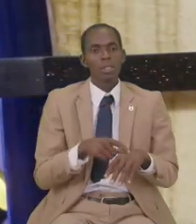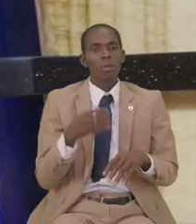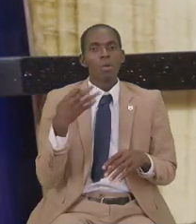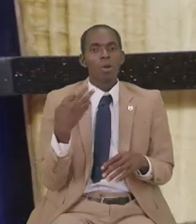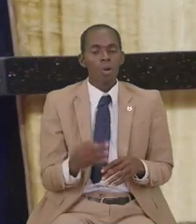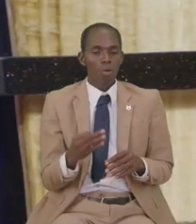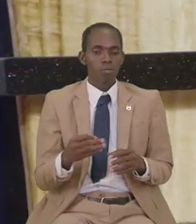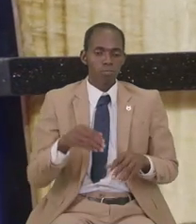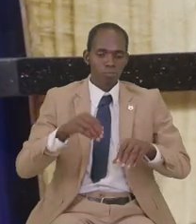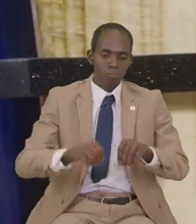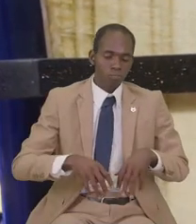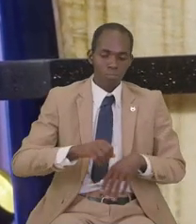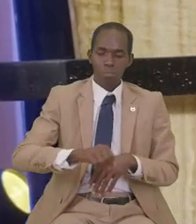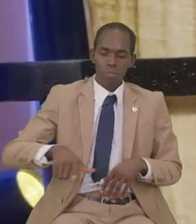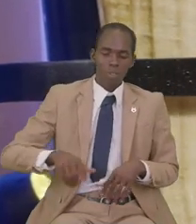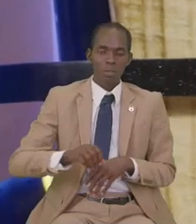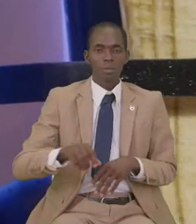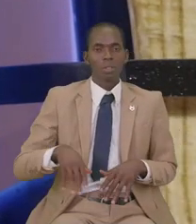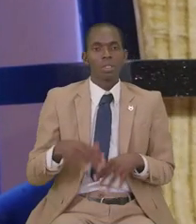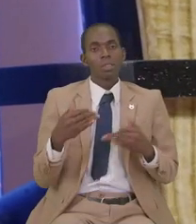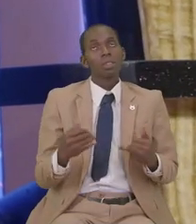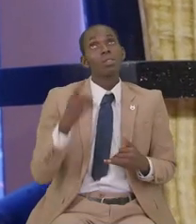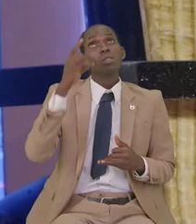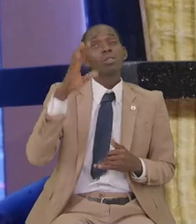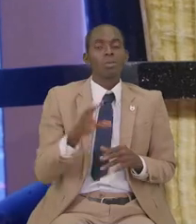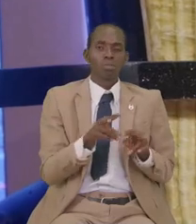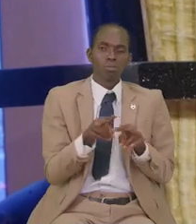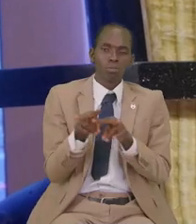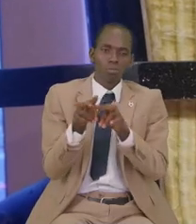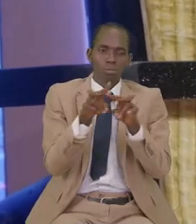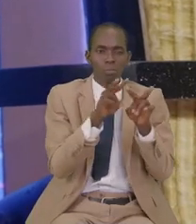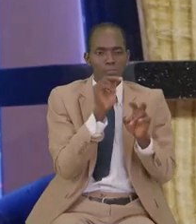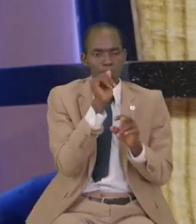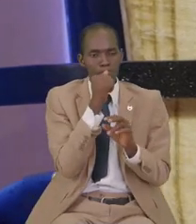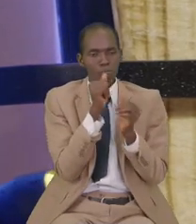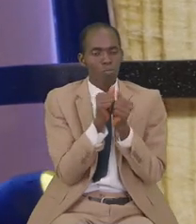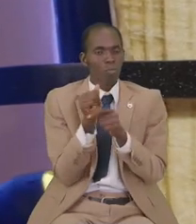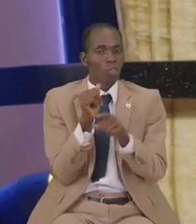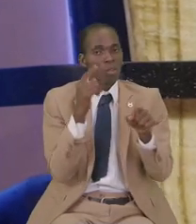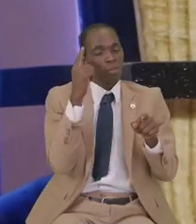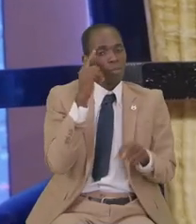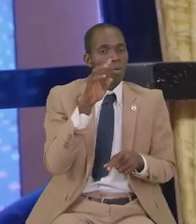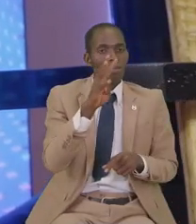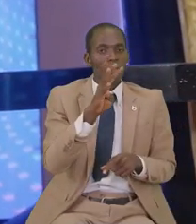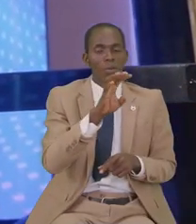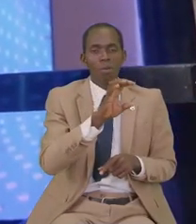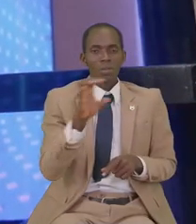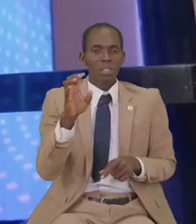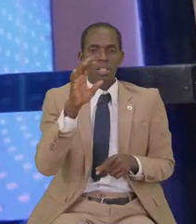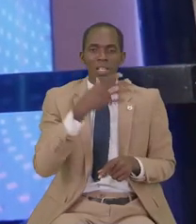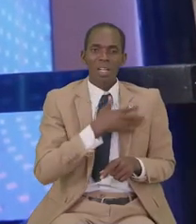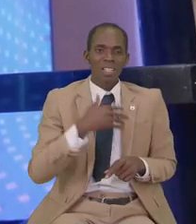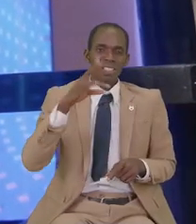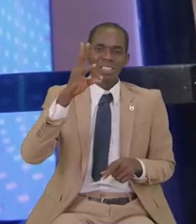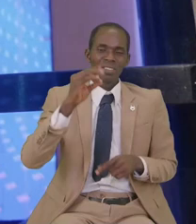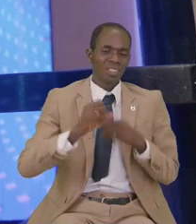And so God was looking at them. He was patient with them. For 470 years, they